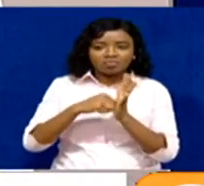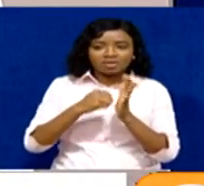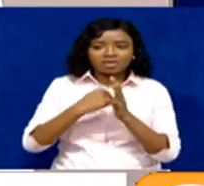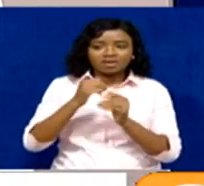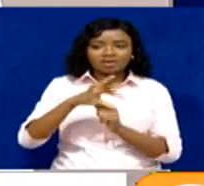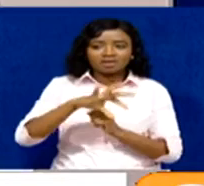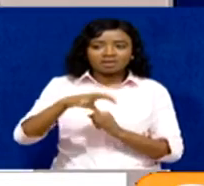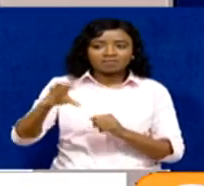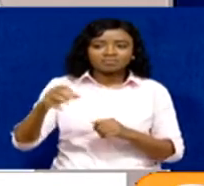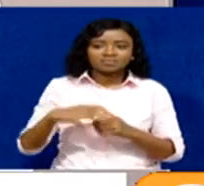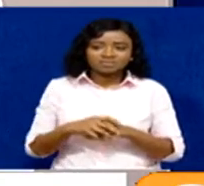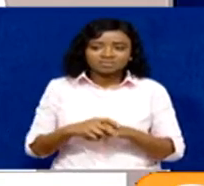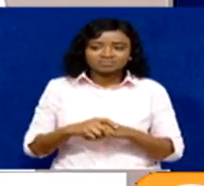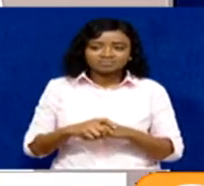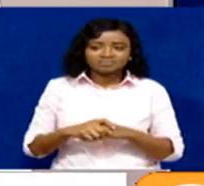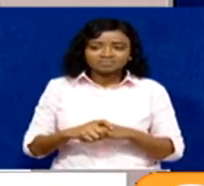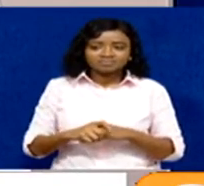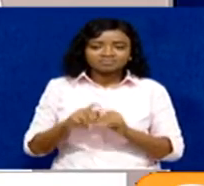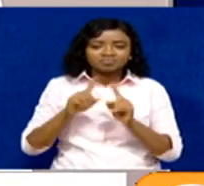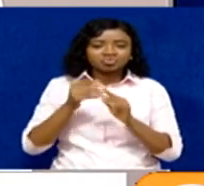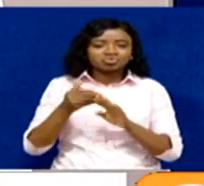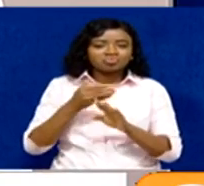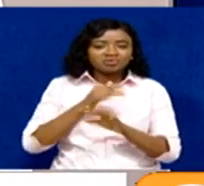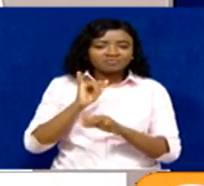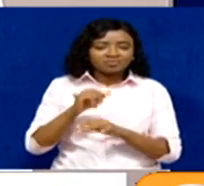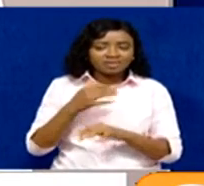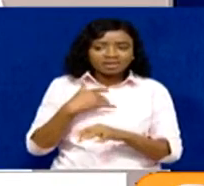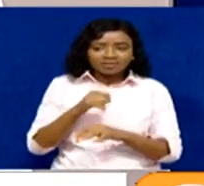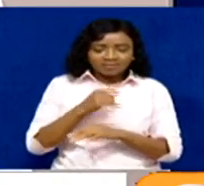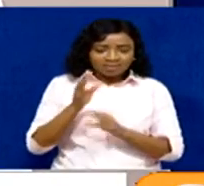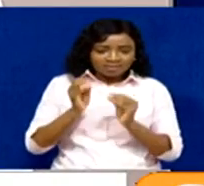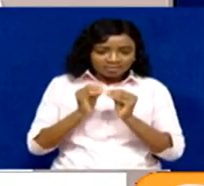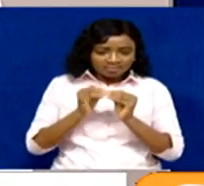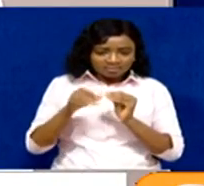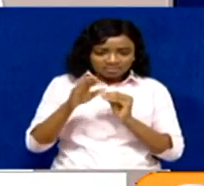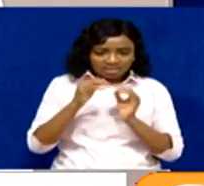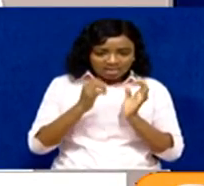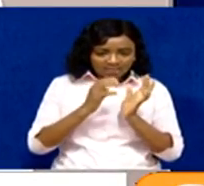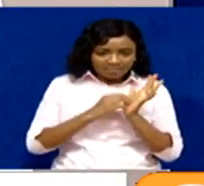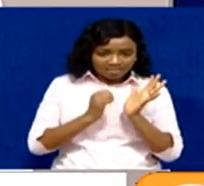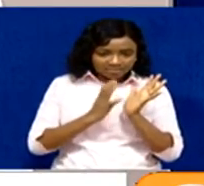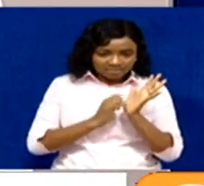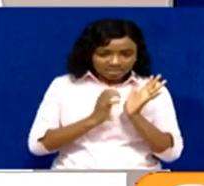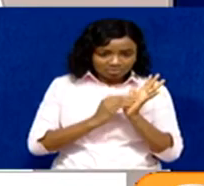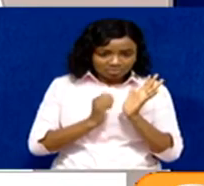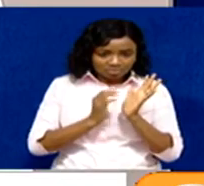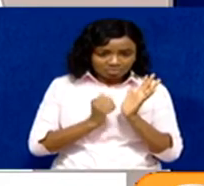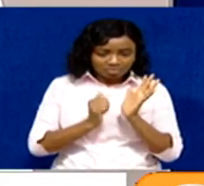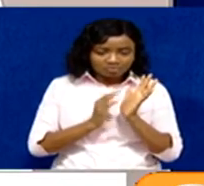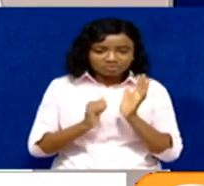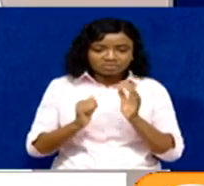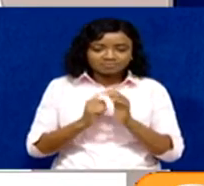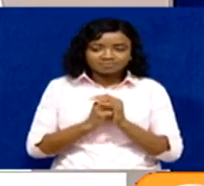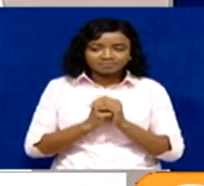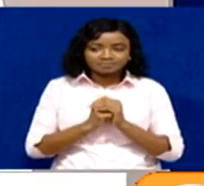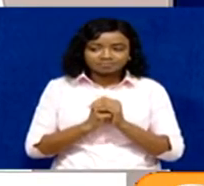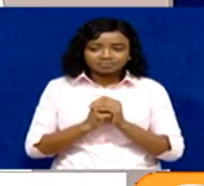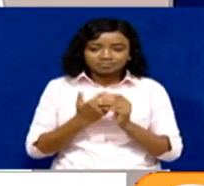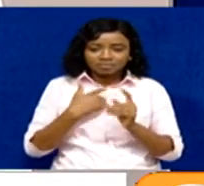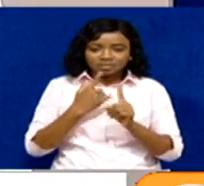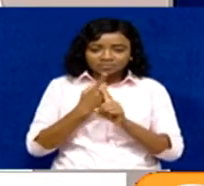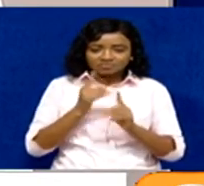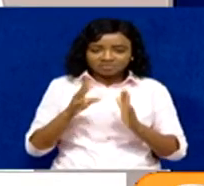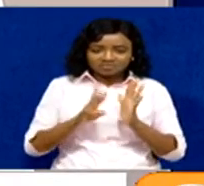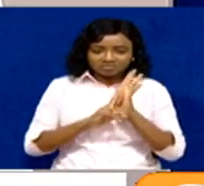And before that, we had also a meeting in Machakos, where there were also representatives from the